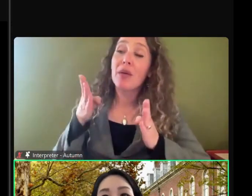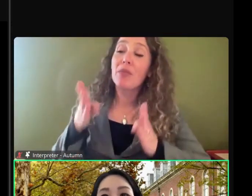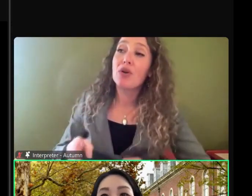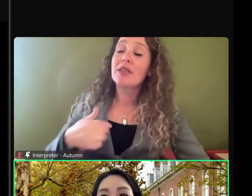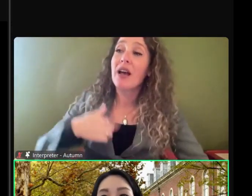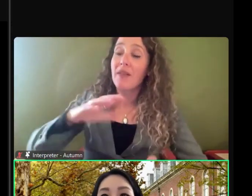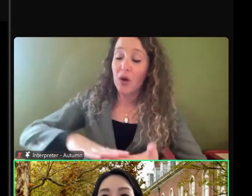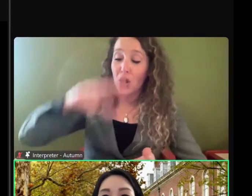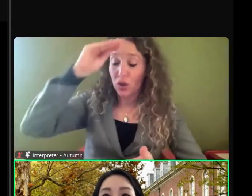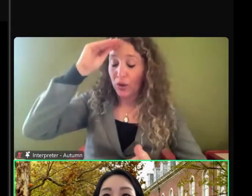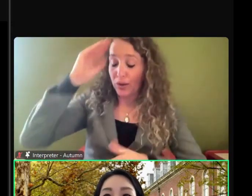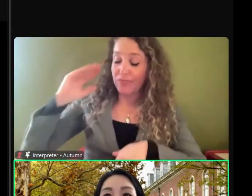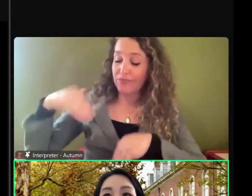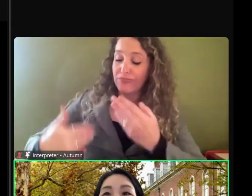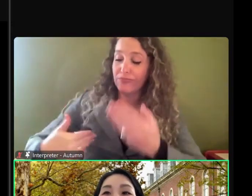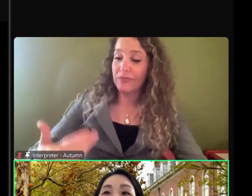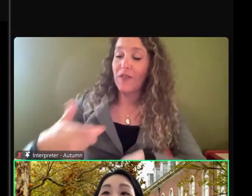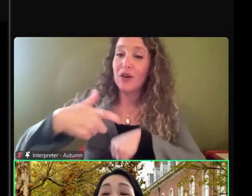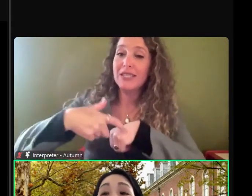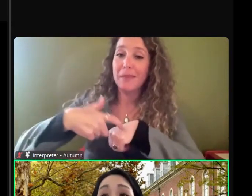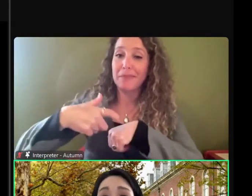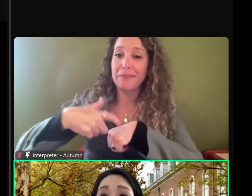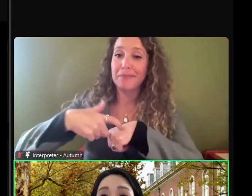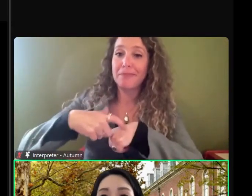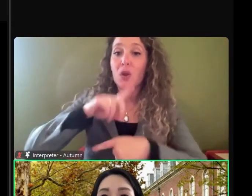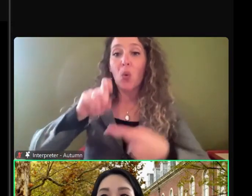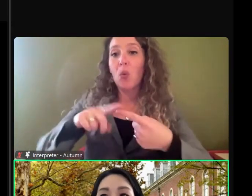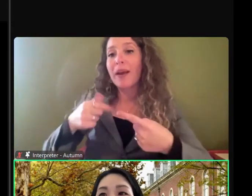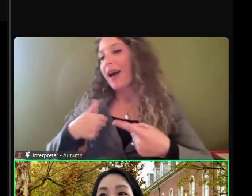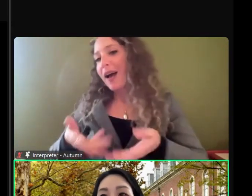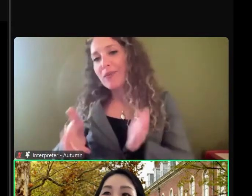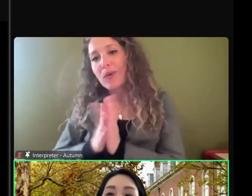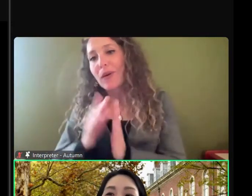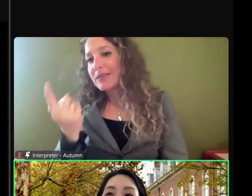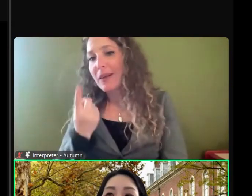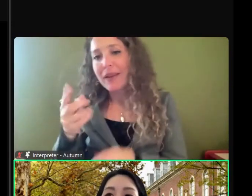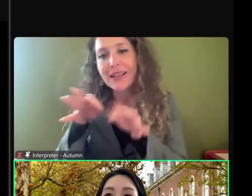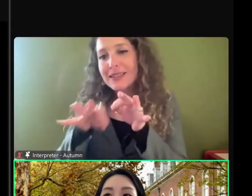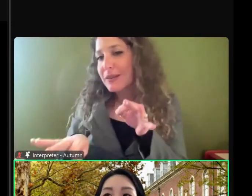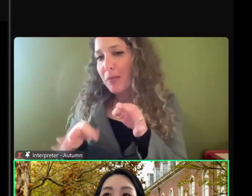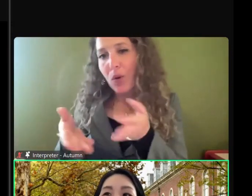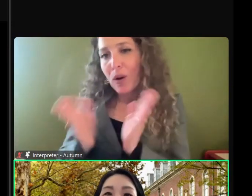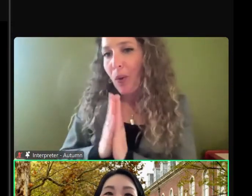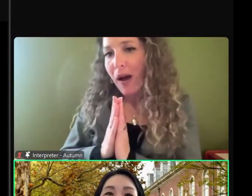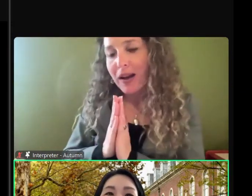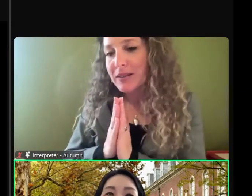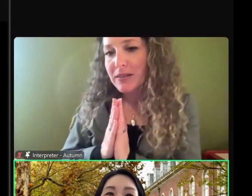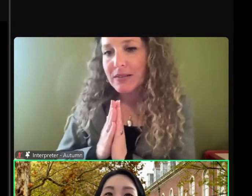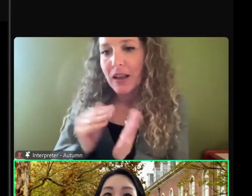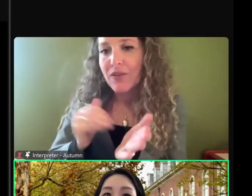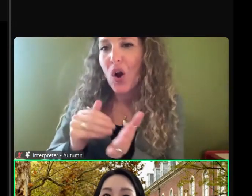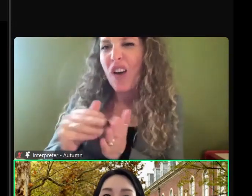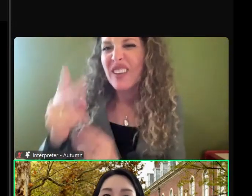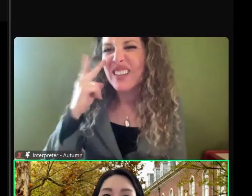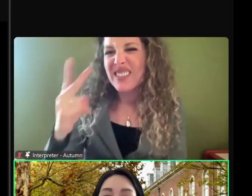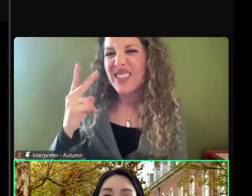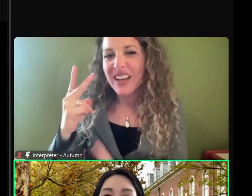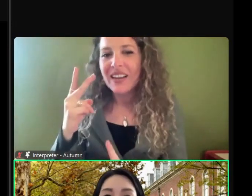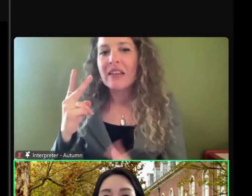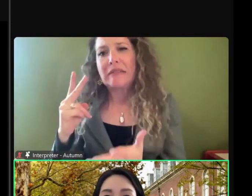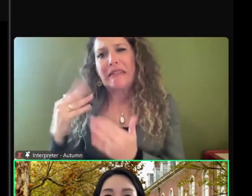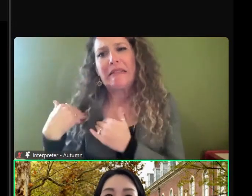I've learned over time that when I make requests, even simple ones, they're often seen as